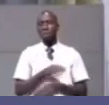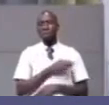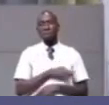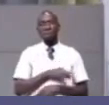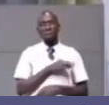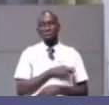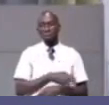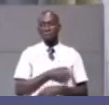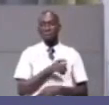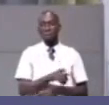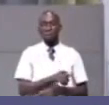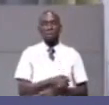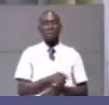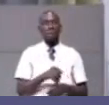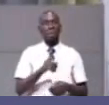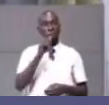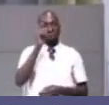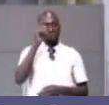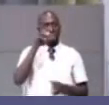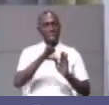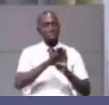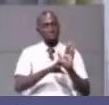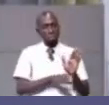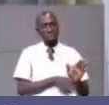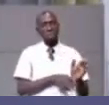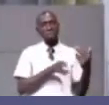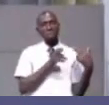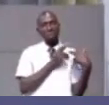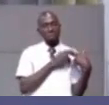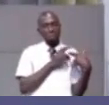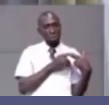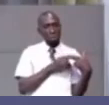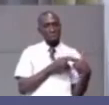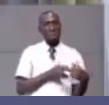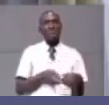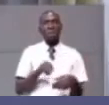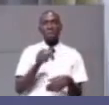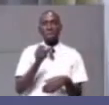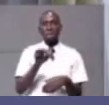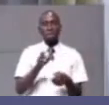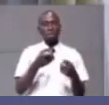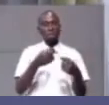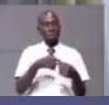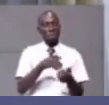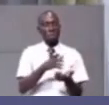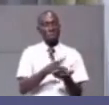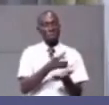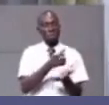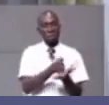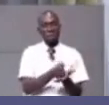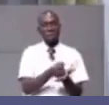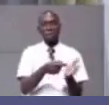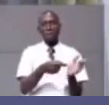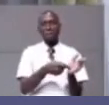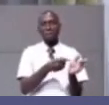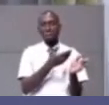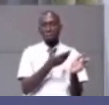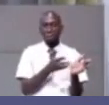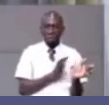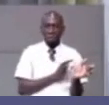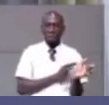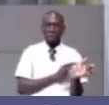a statutory obligation. Okay? So the moment we appropriate for it here, that is